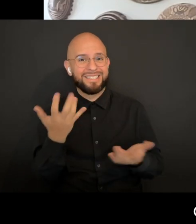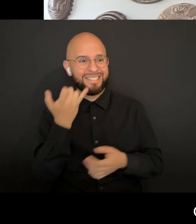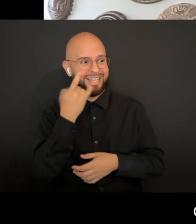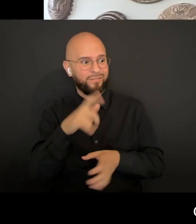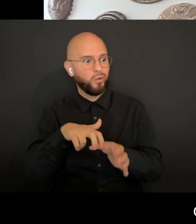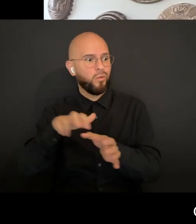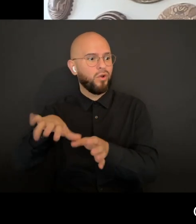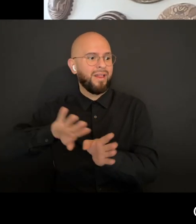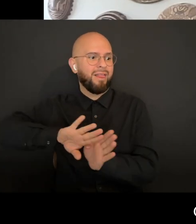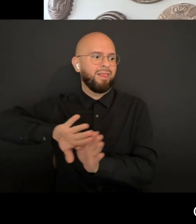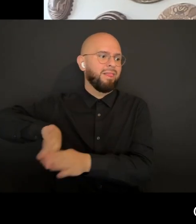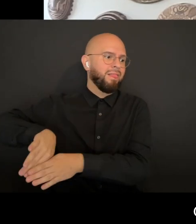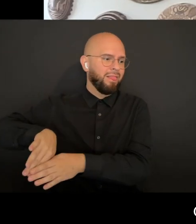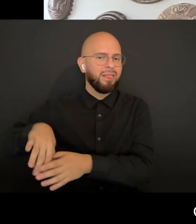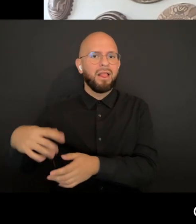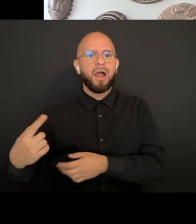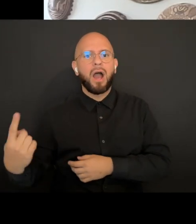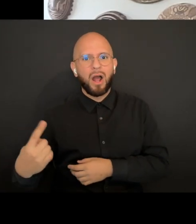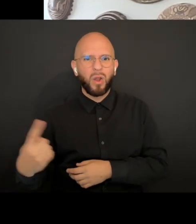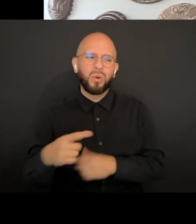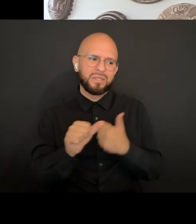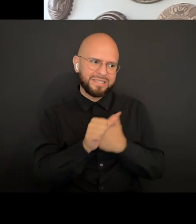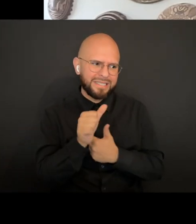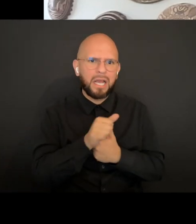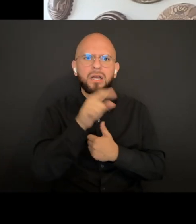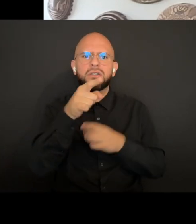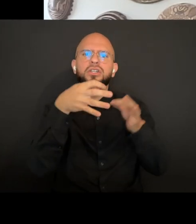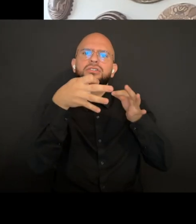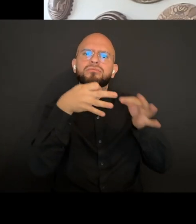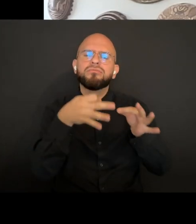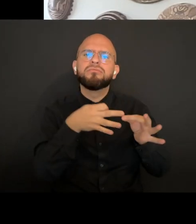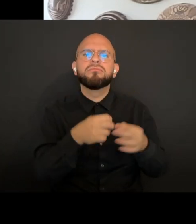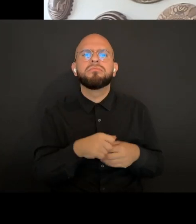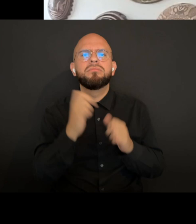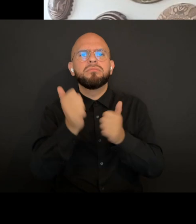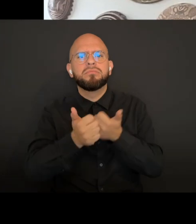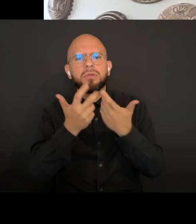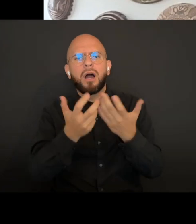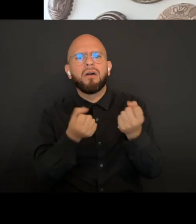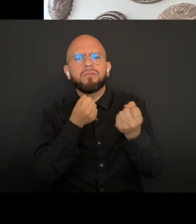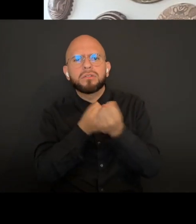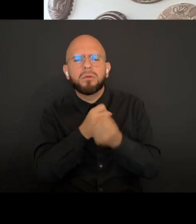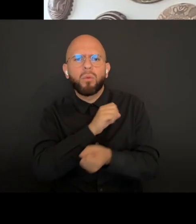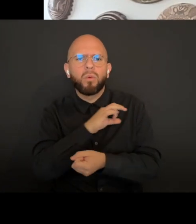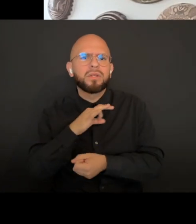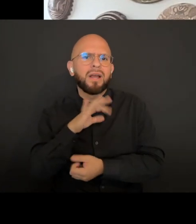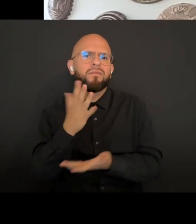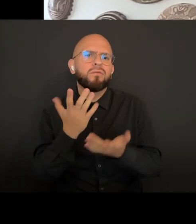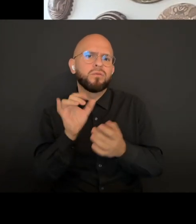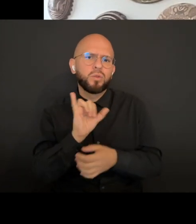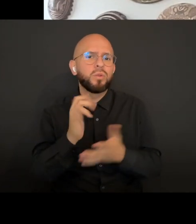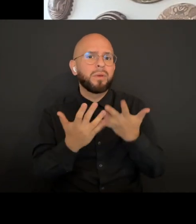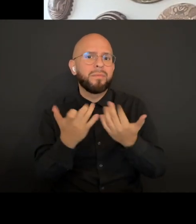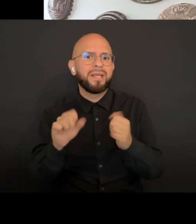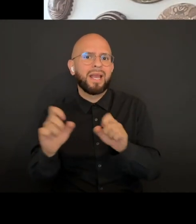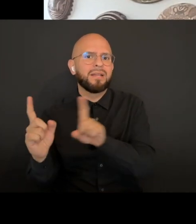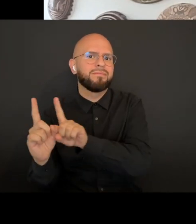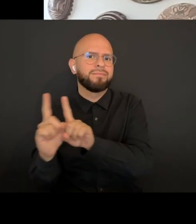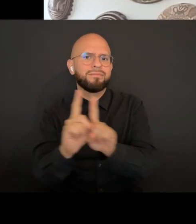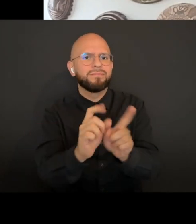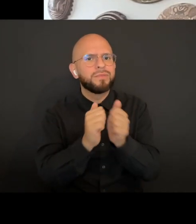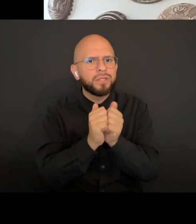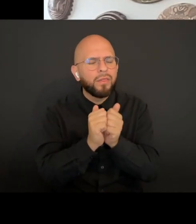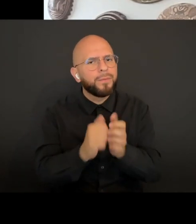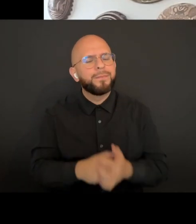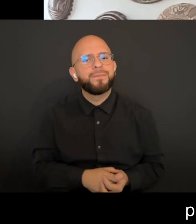them about that, about the dangers of being left out and left alone, and offer to provide support staff who can go with